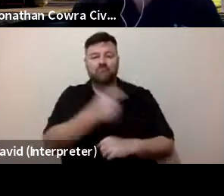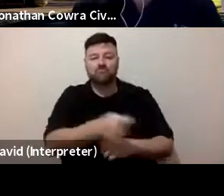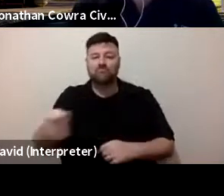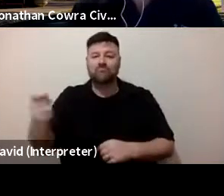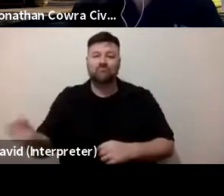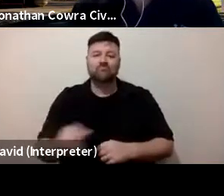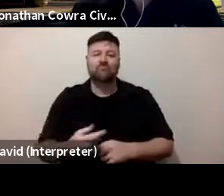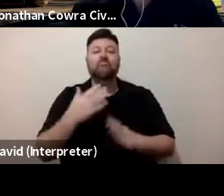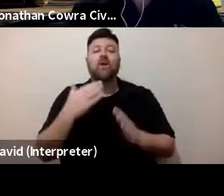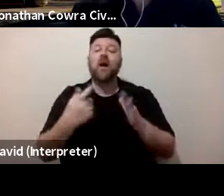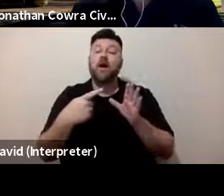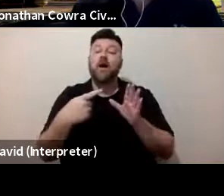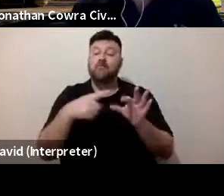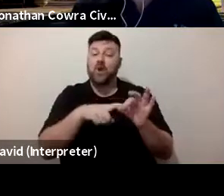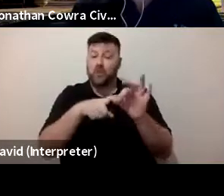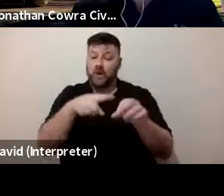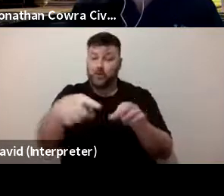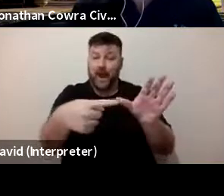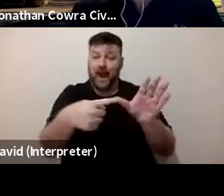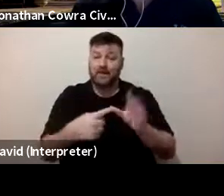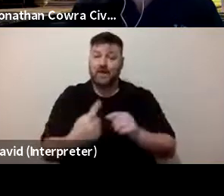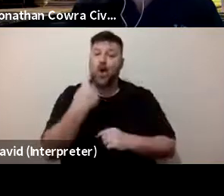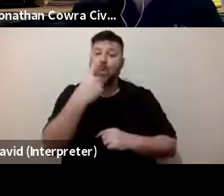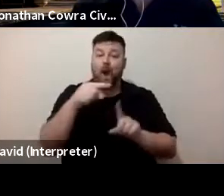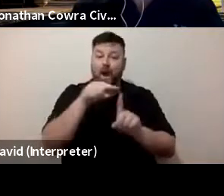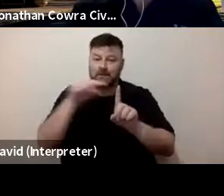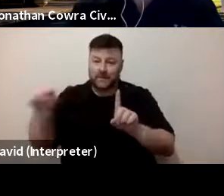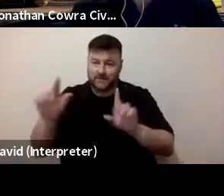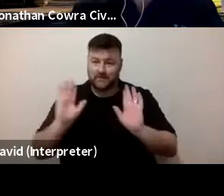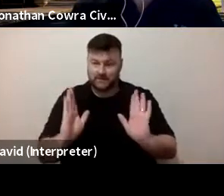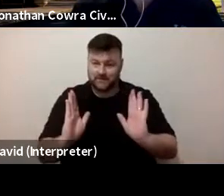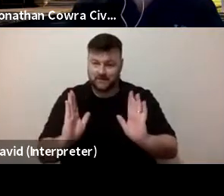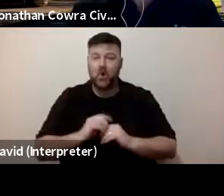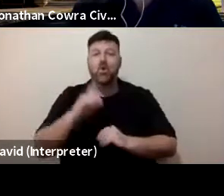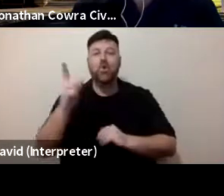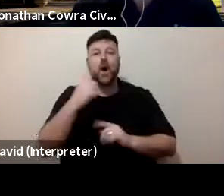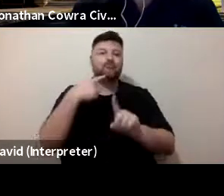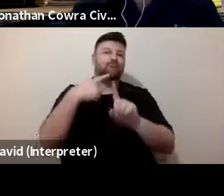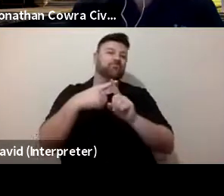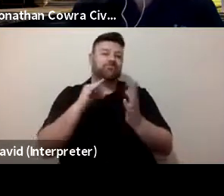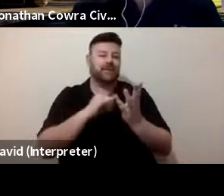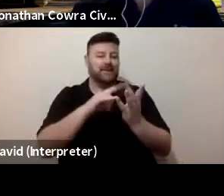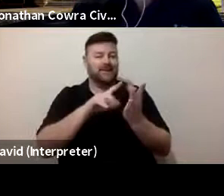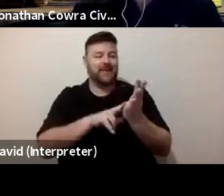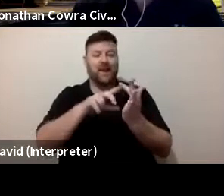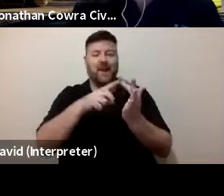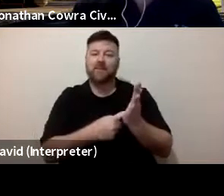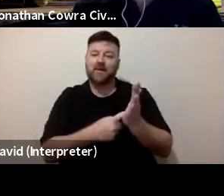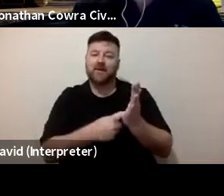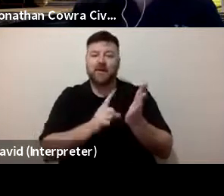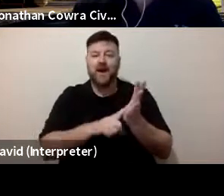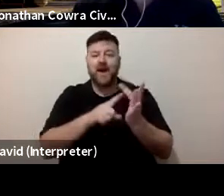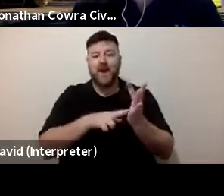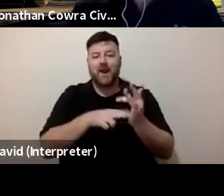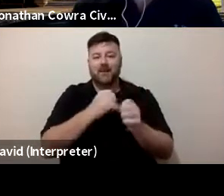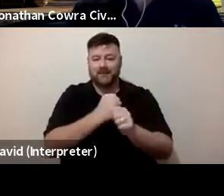one sentence or less one silver lining that has come in the digital space in line